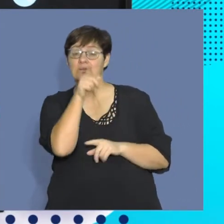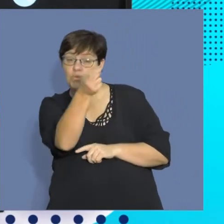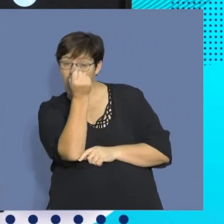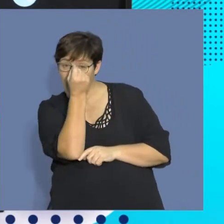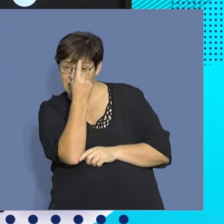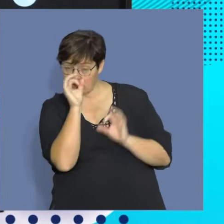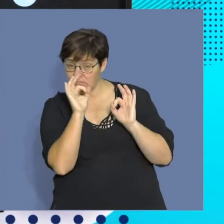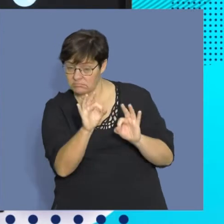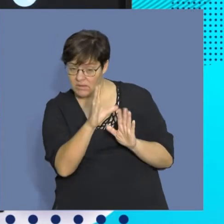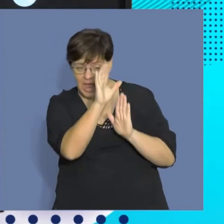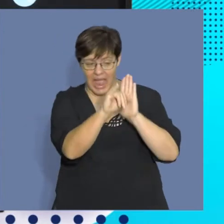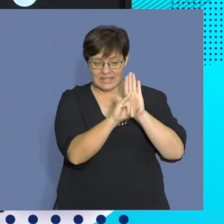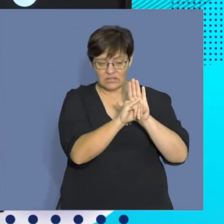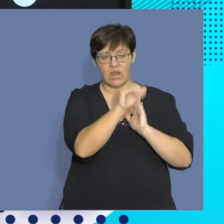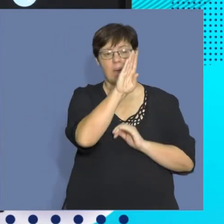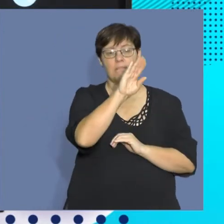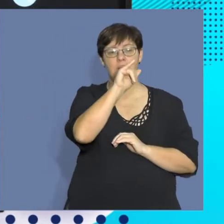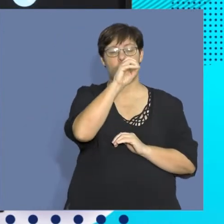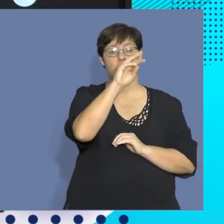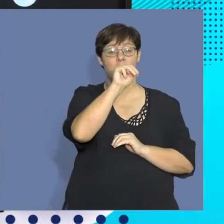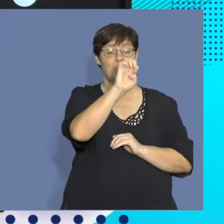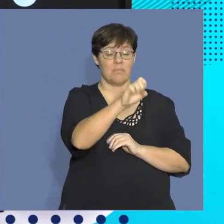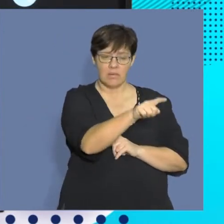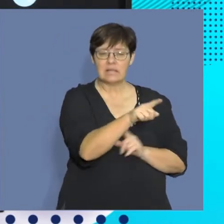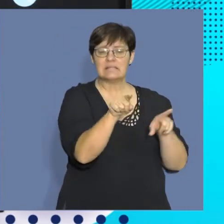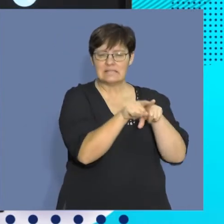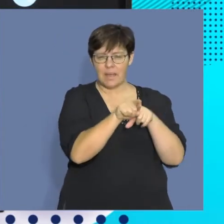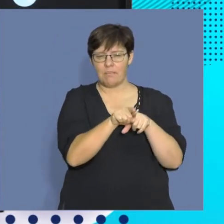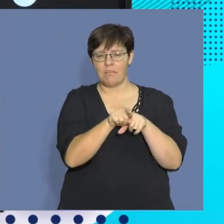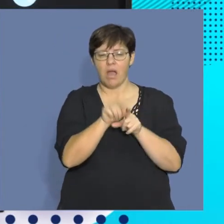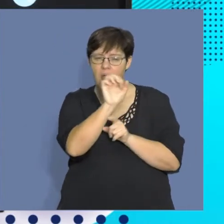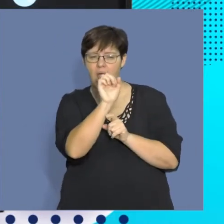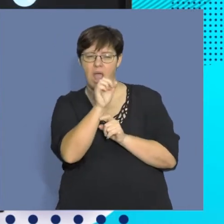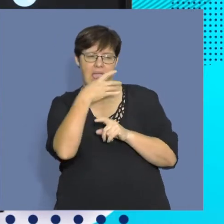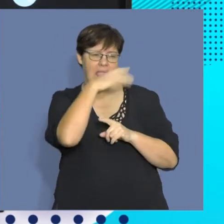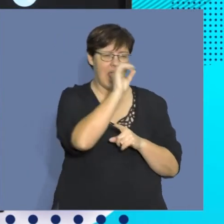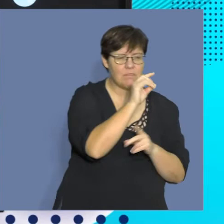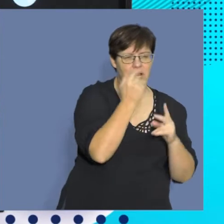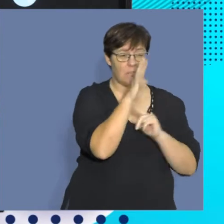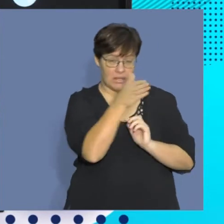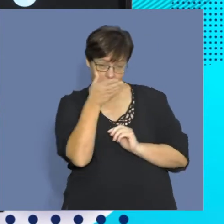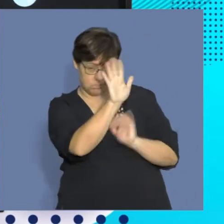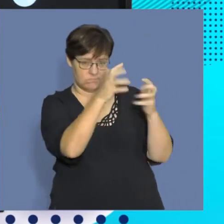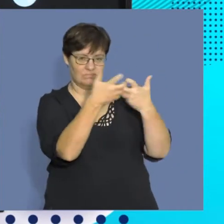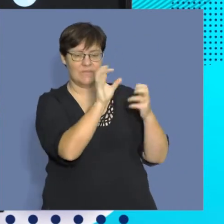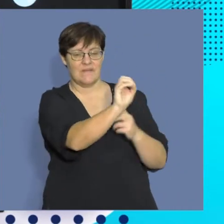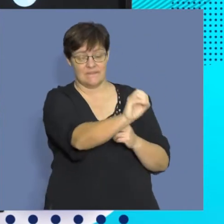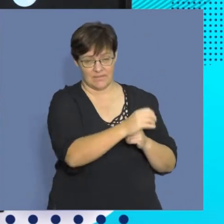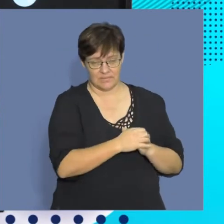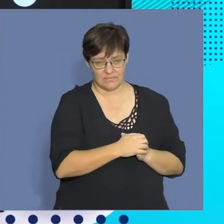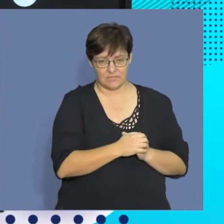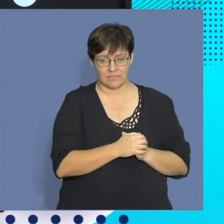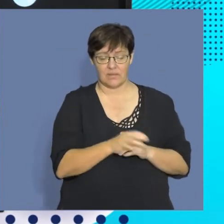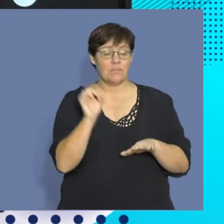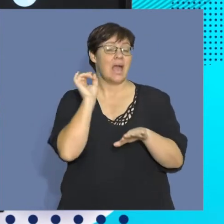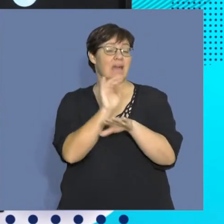understanding of identifying a biome as well as being able to comment on the unique species of plants and animals found in there. My advice to you